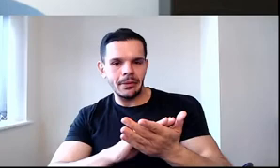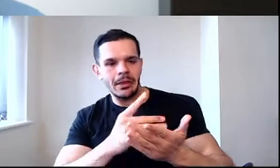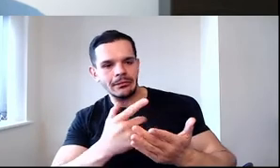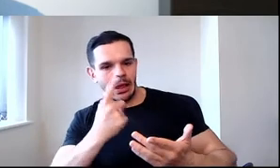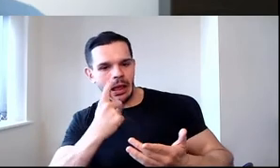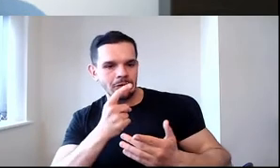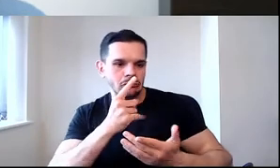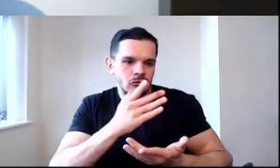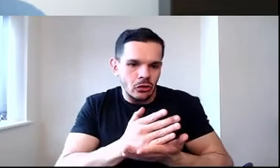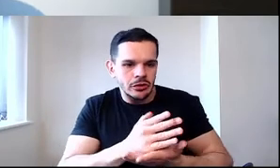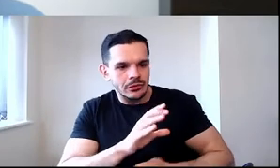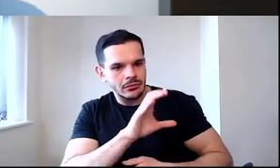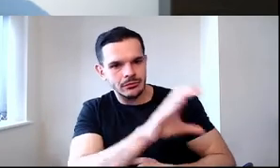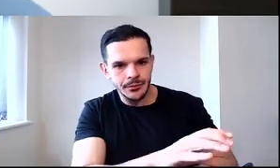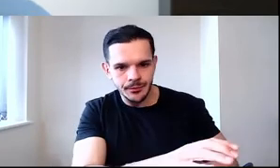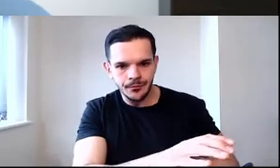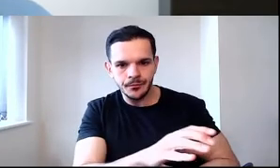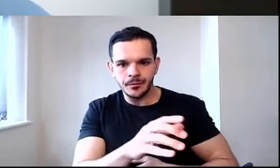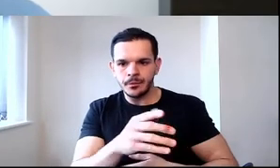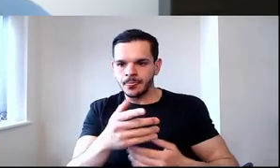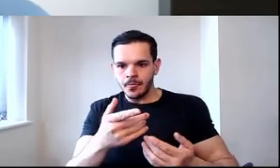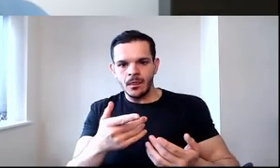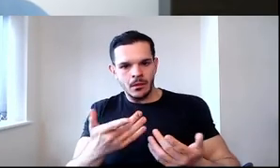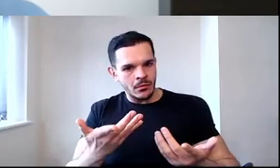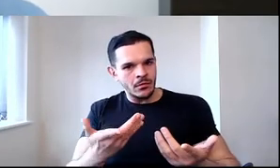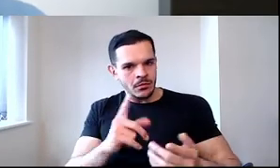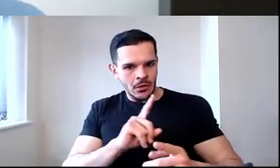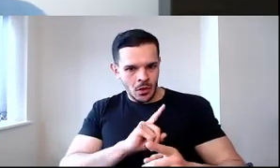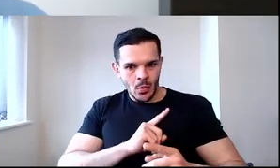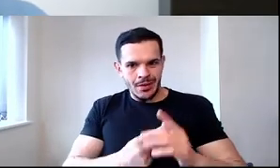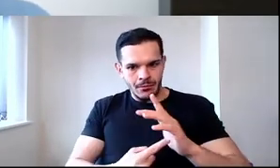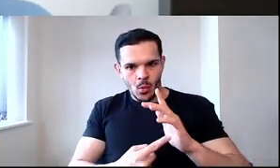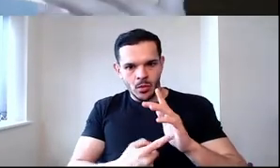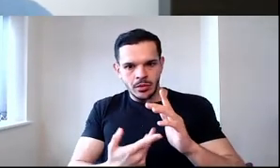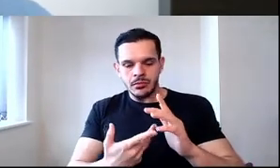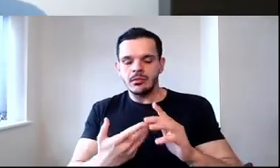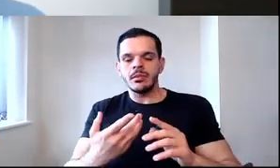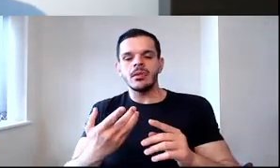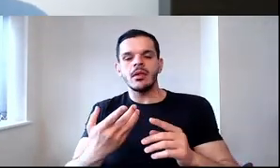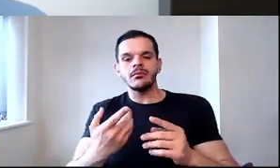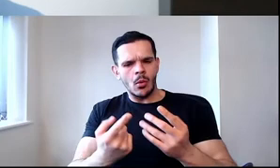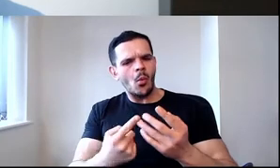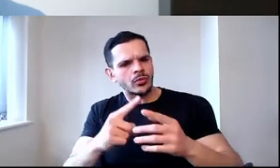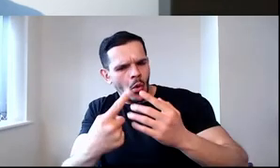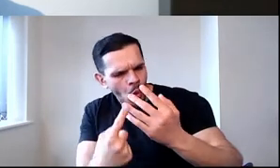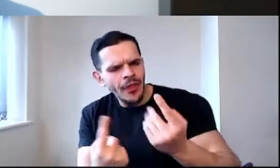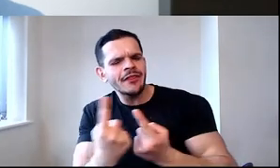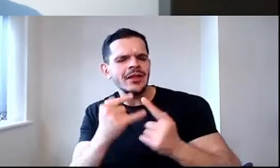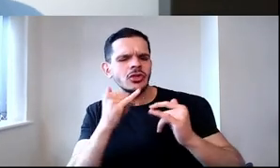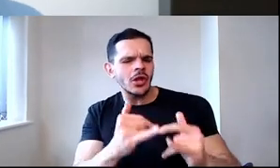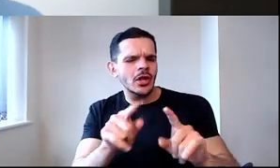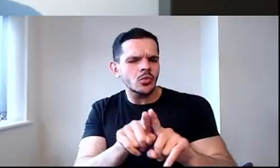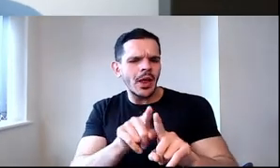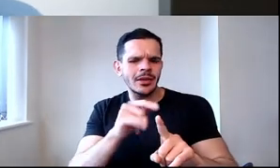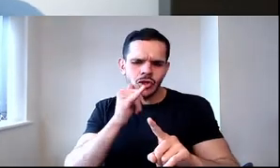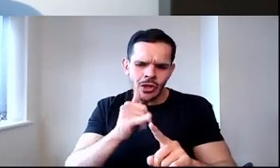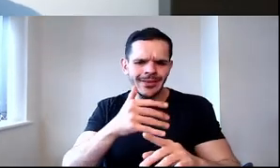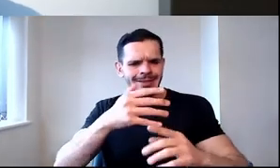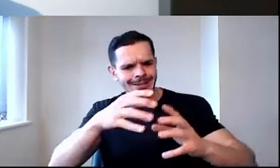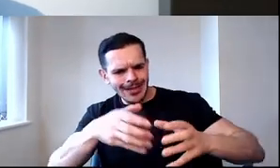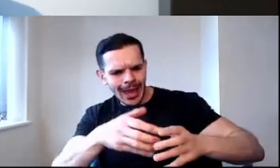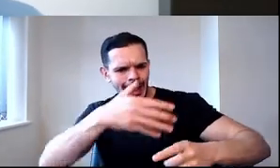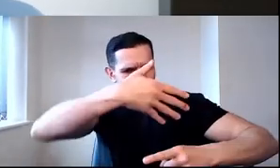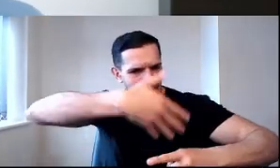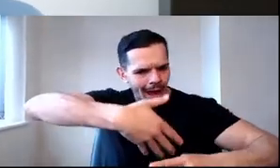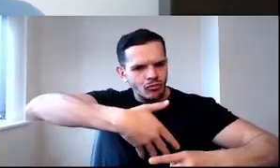liquidity, it's most likely a lot of people are trusting that platform, and obviously there are other things that you've got to check, like the team and the activity